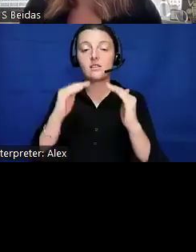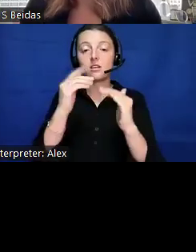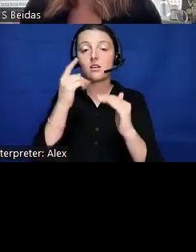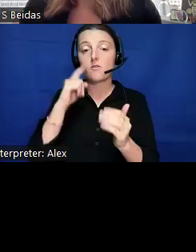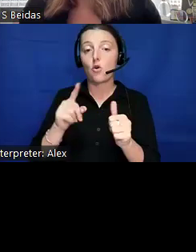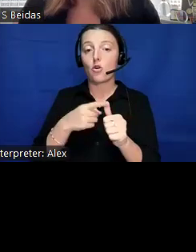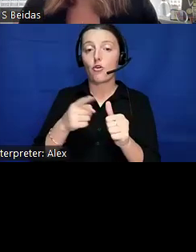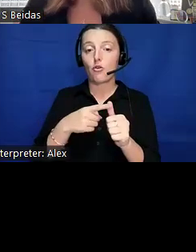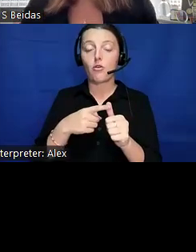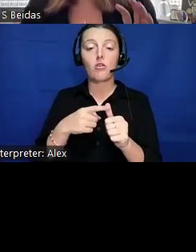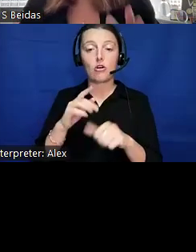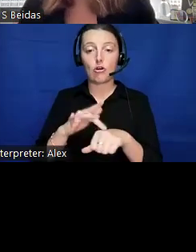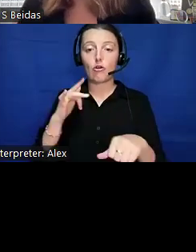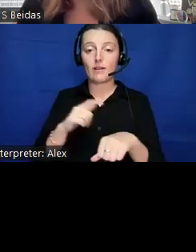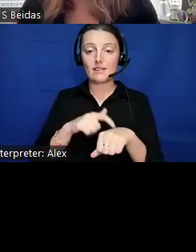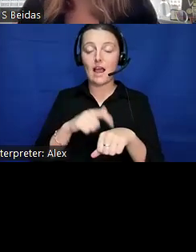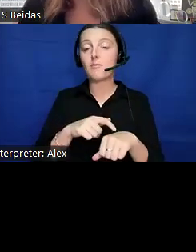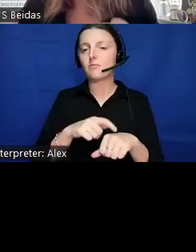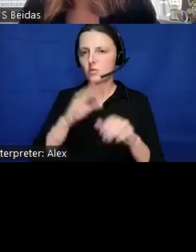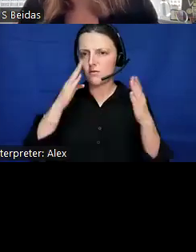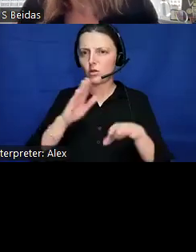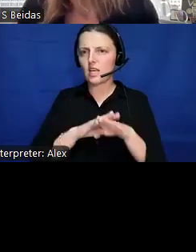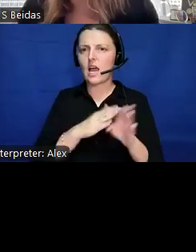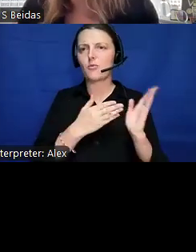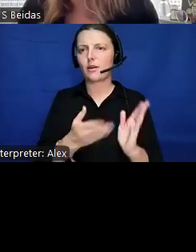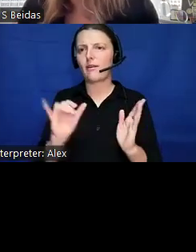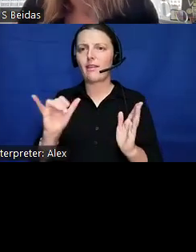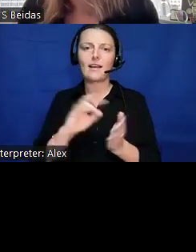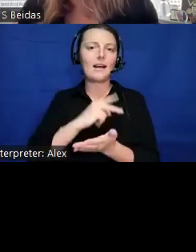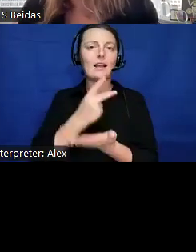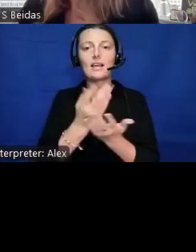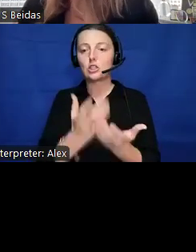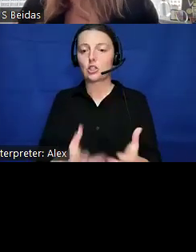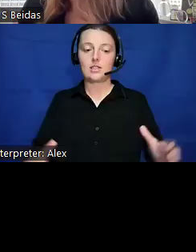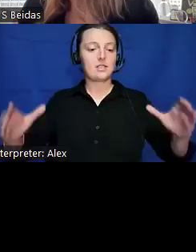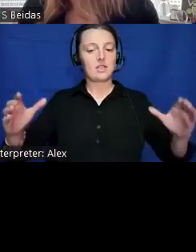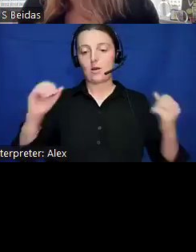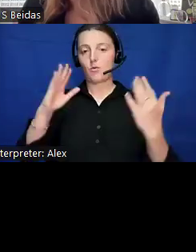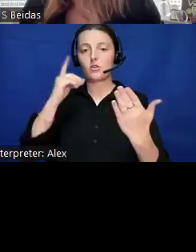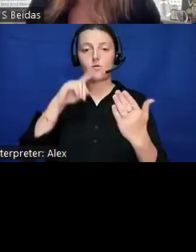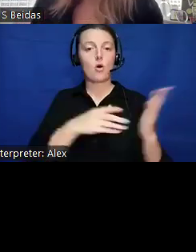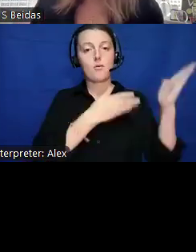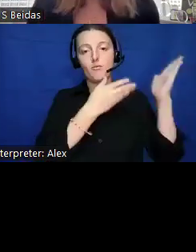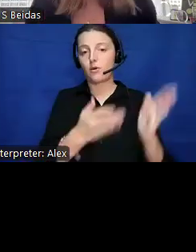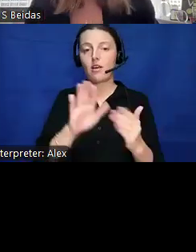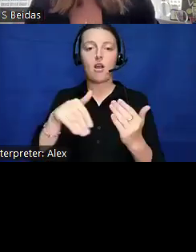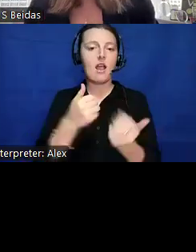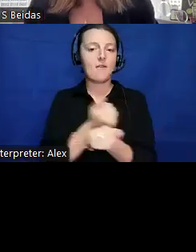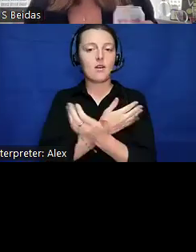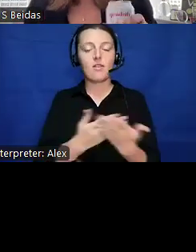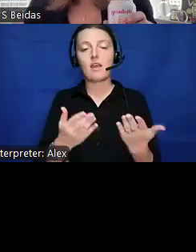years was kind of more focused on bringing a kitchen sink approach to all the things that might make it hard or easy to do a particular